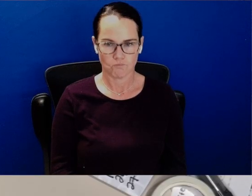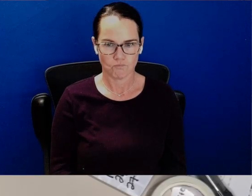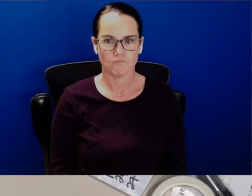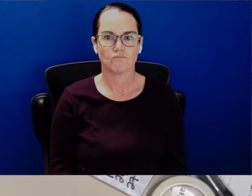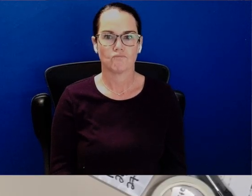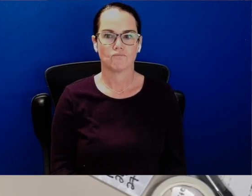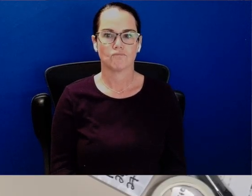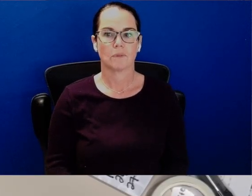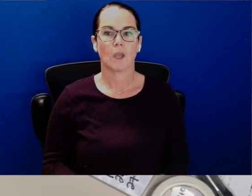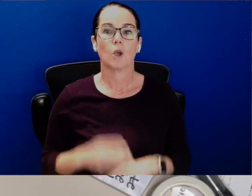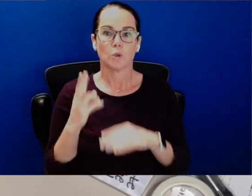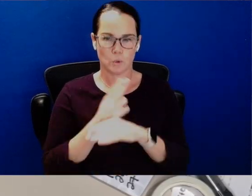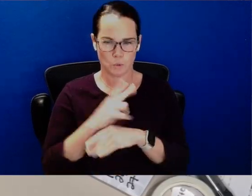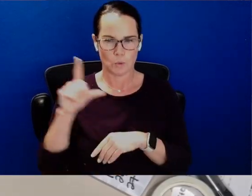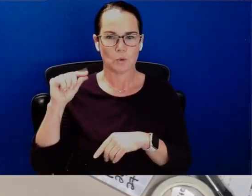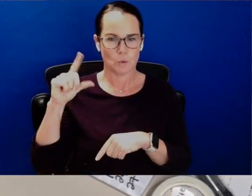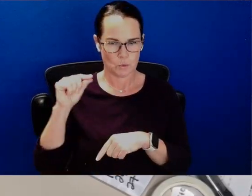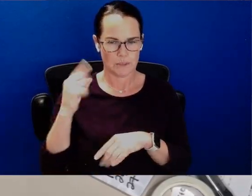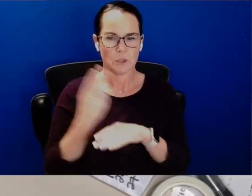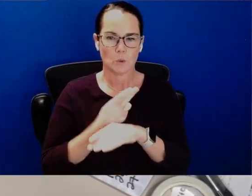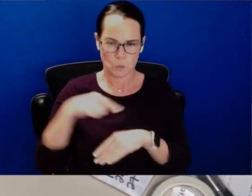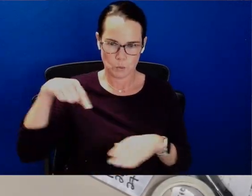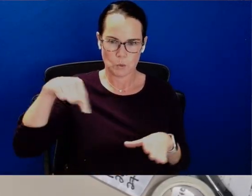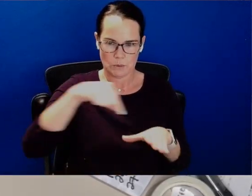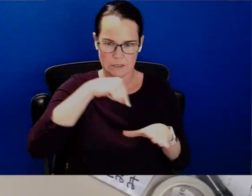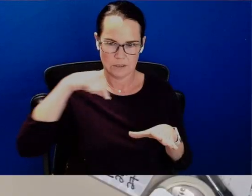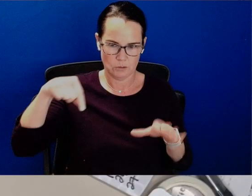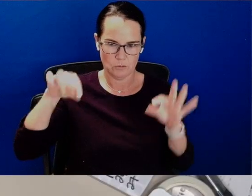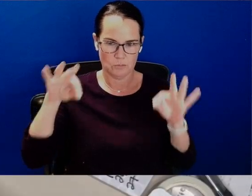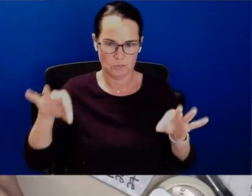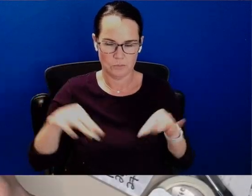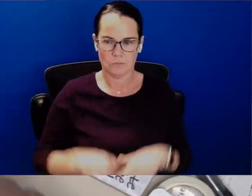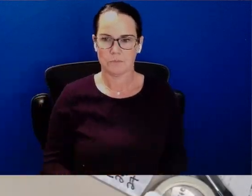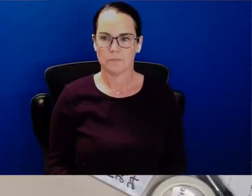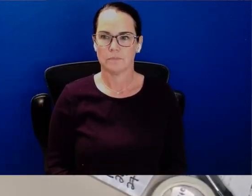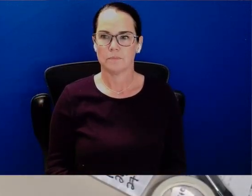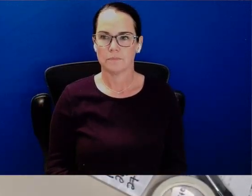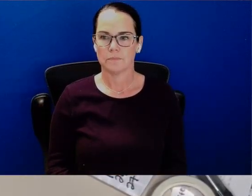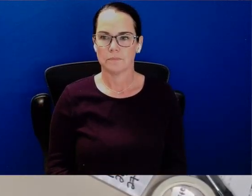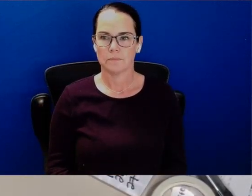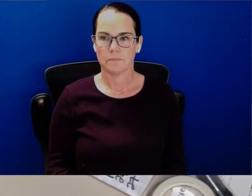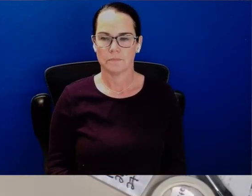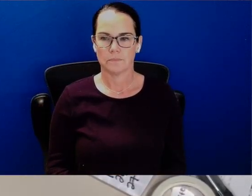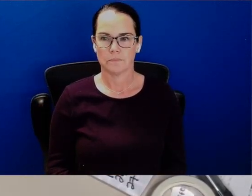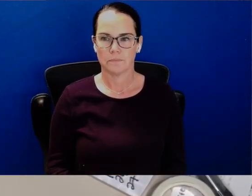Yeah, use the tweezers, Sonia. Use the tweezers. All right.